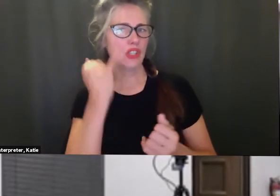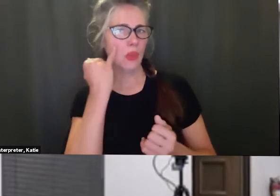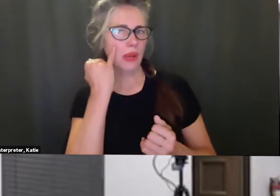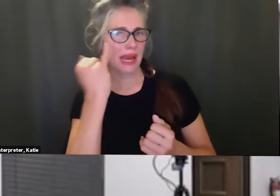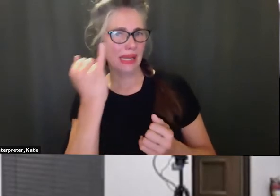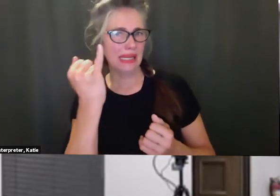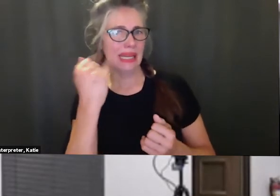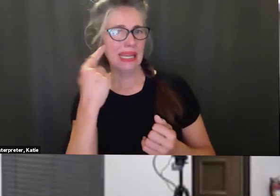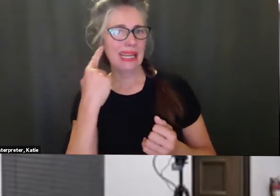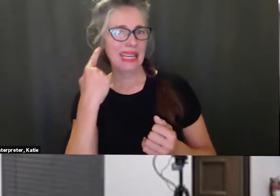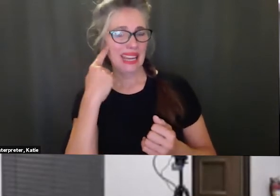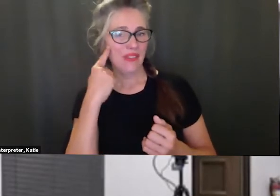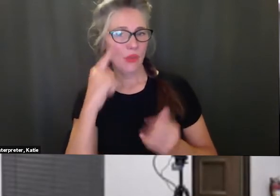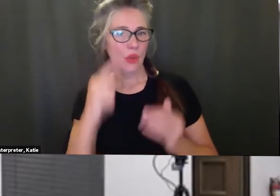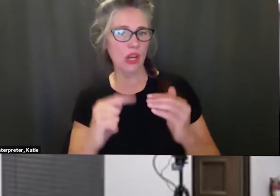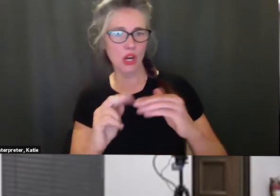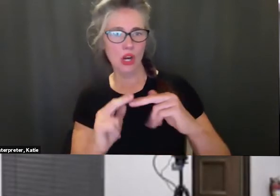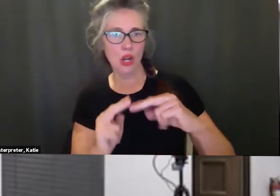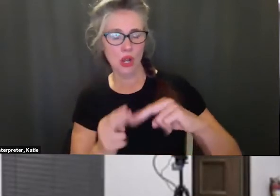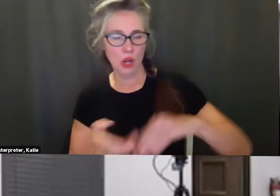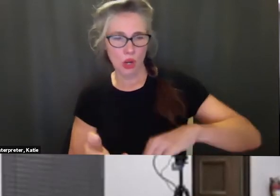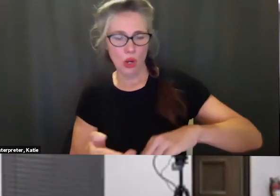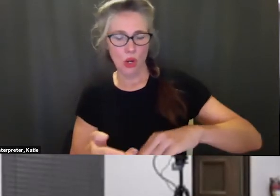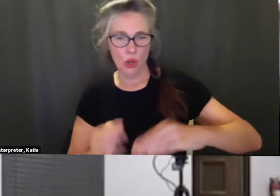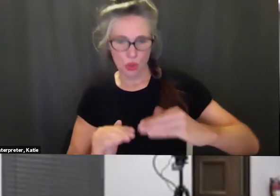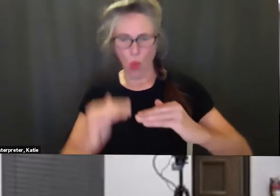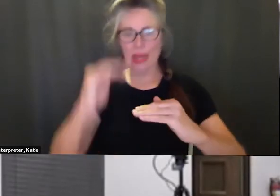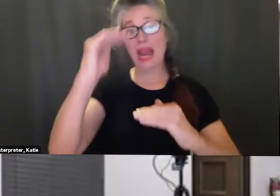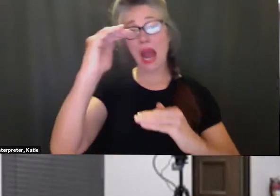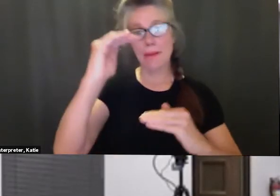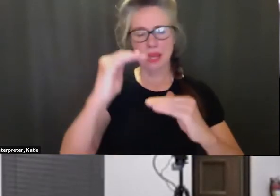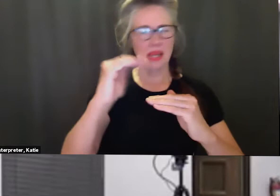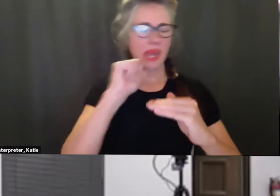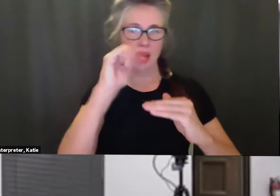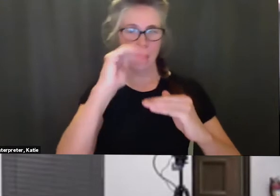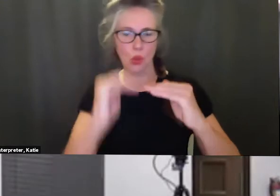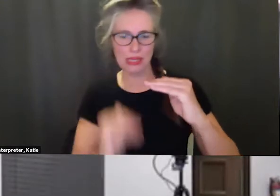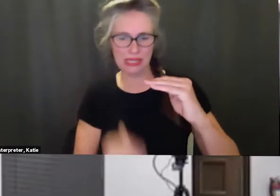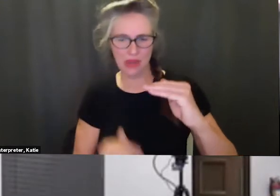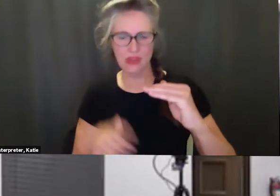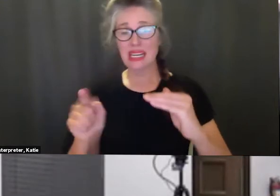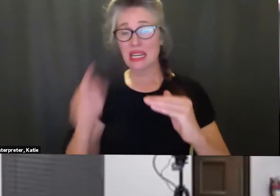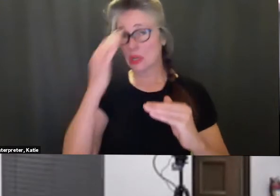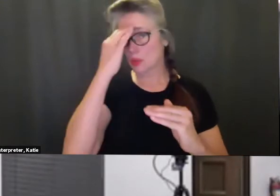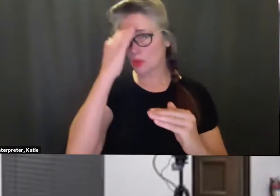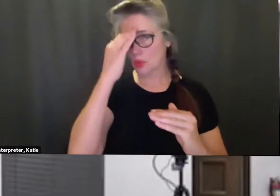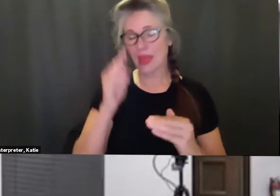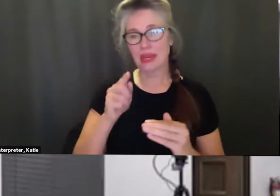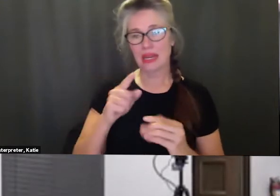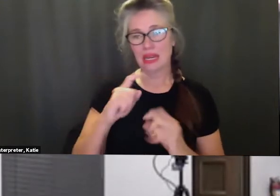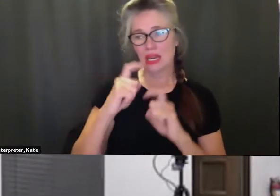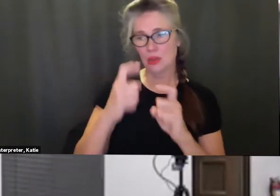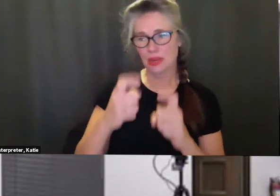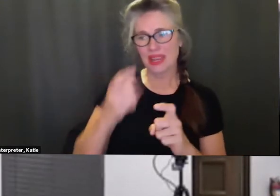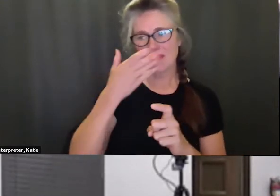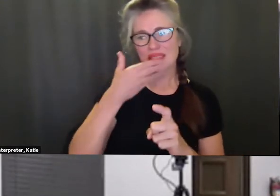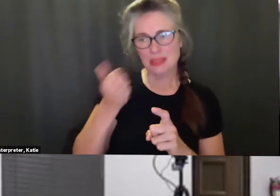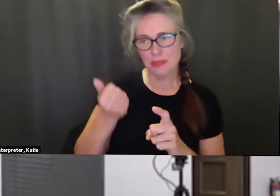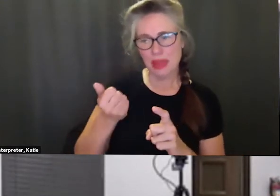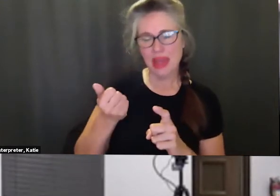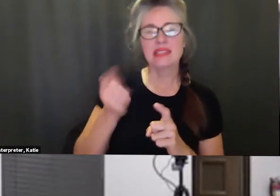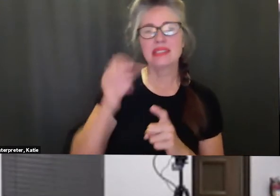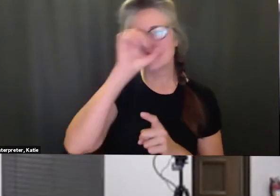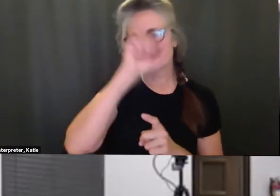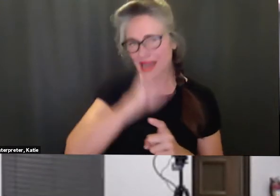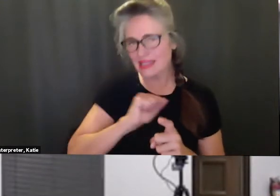up or we're not going down. He's definitely going to know that, and he'll give you, as you said, his probably best conservative, but